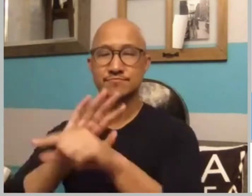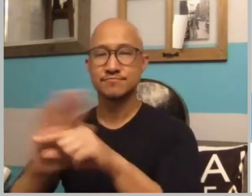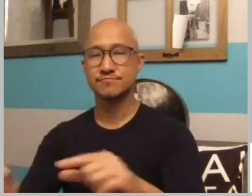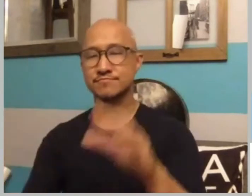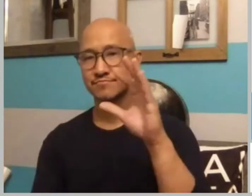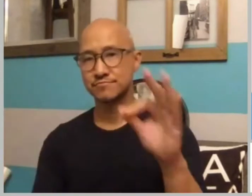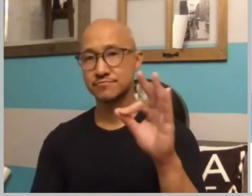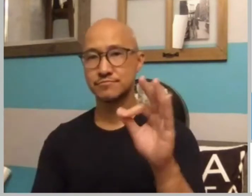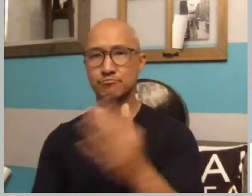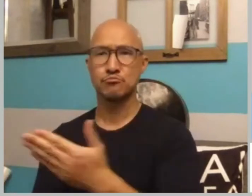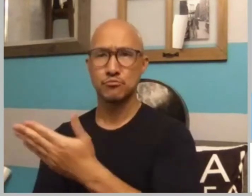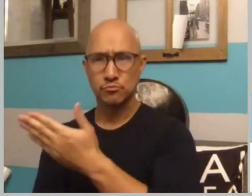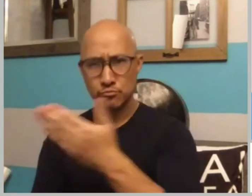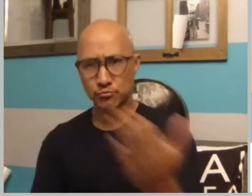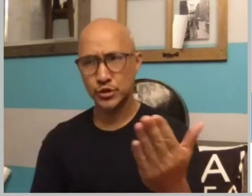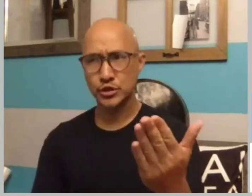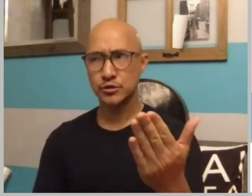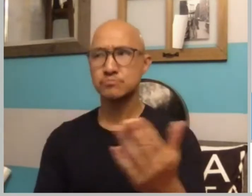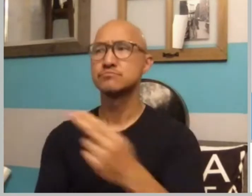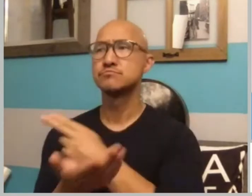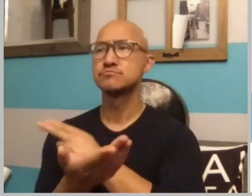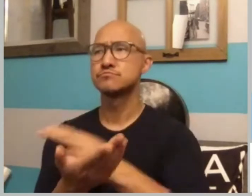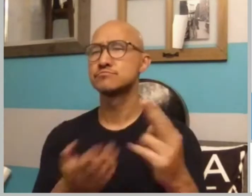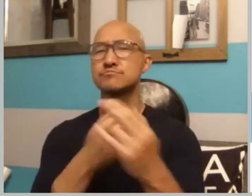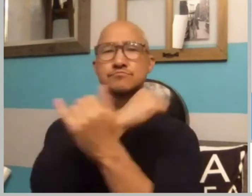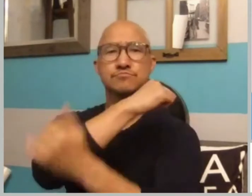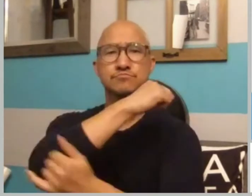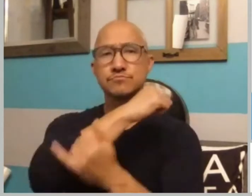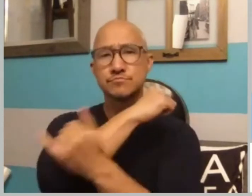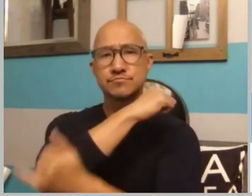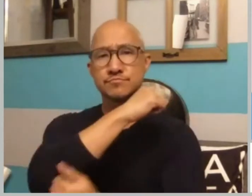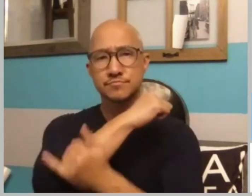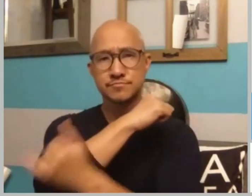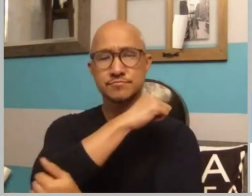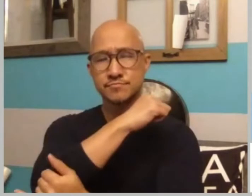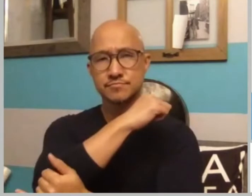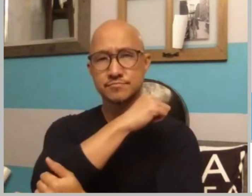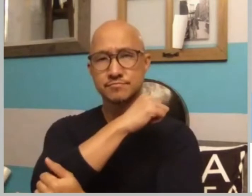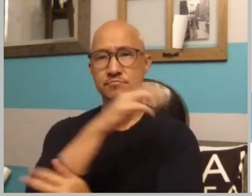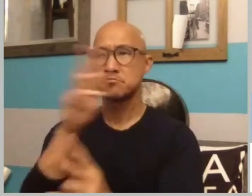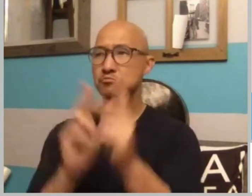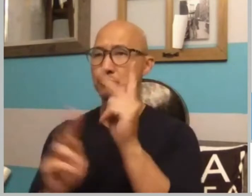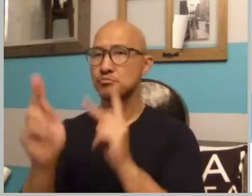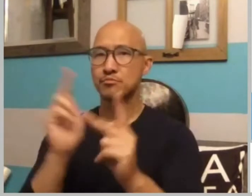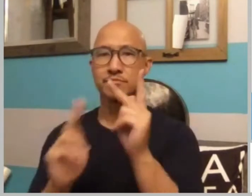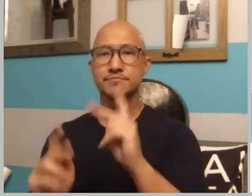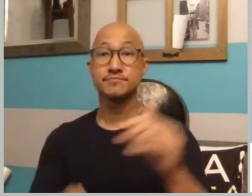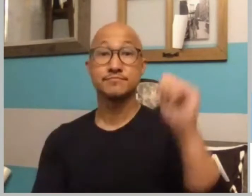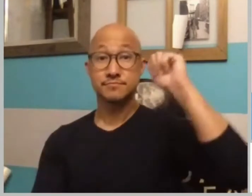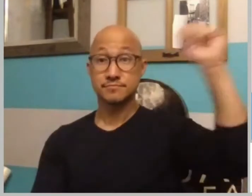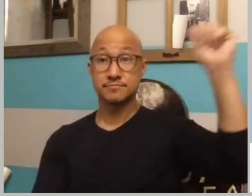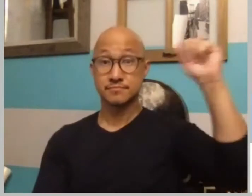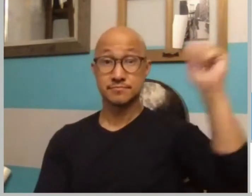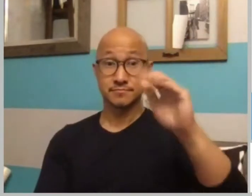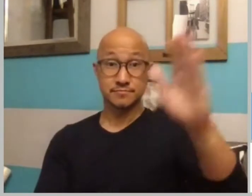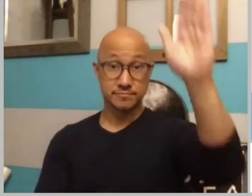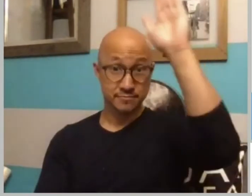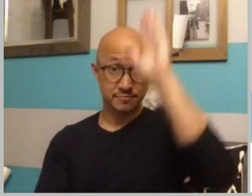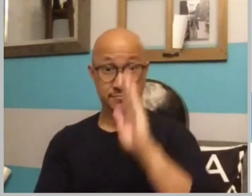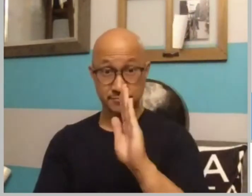holy, the church of God, a holy nation, citizens belonging to God, God's household.